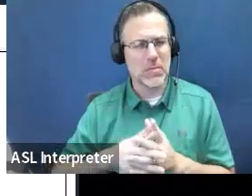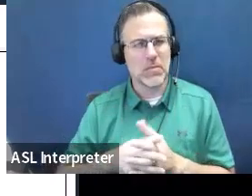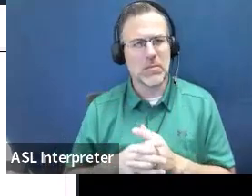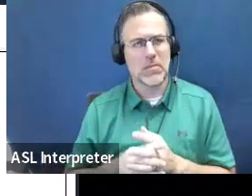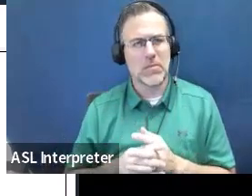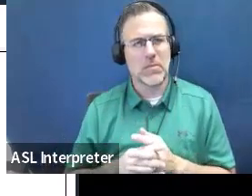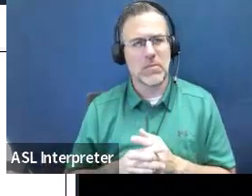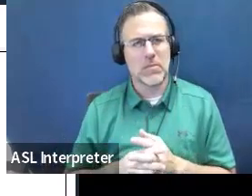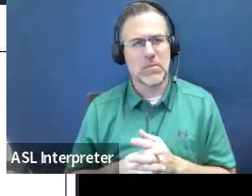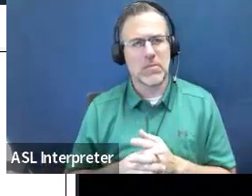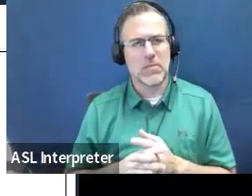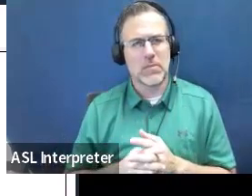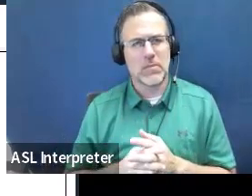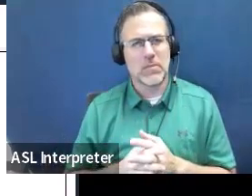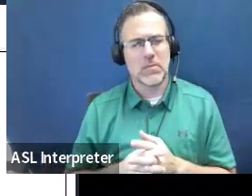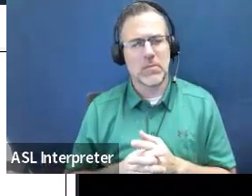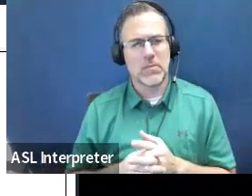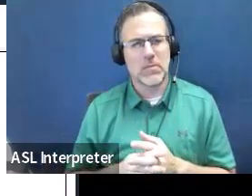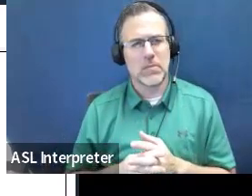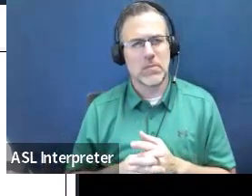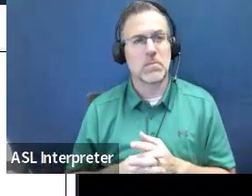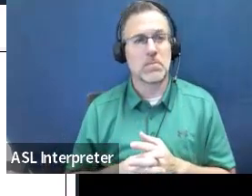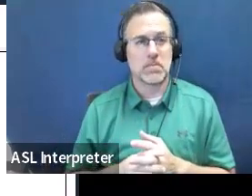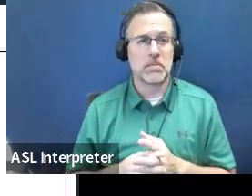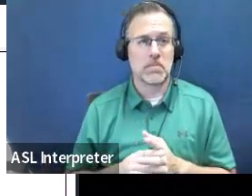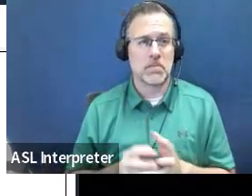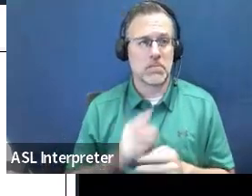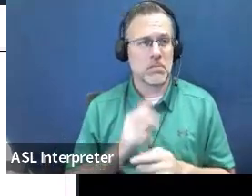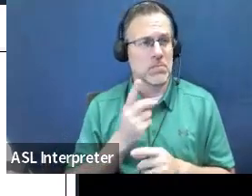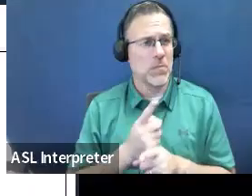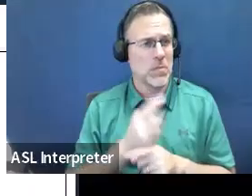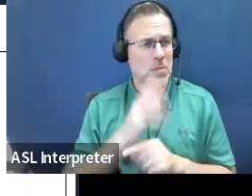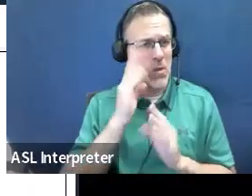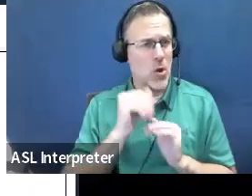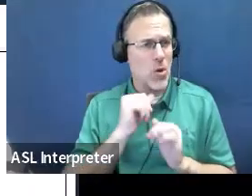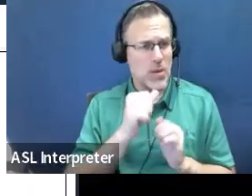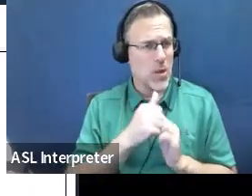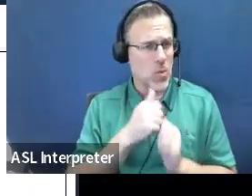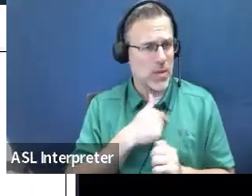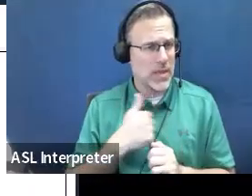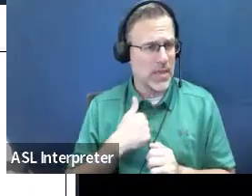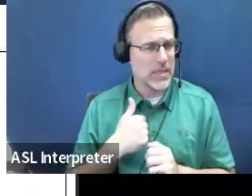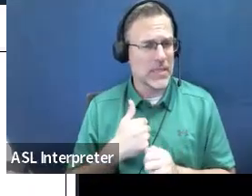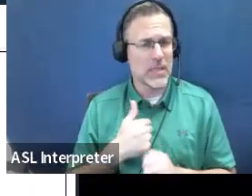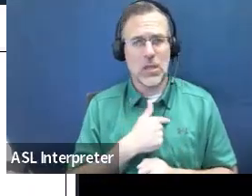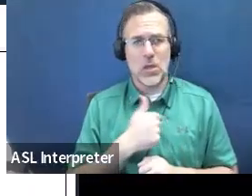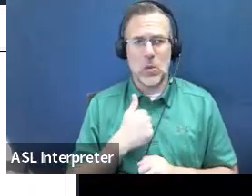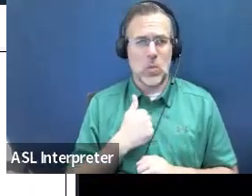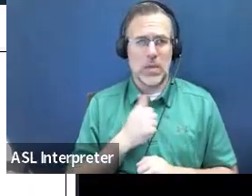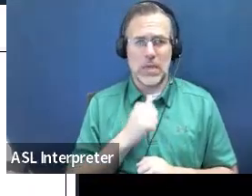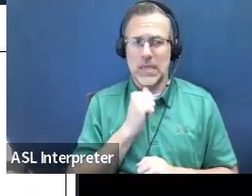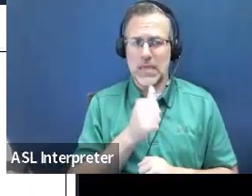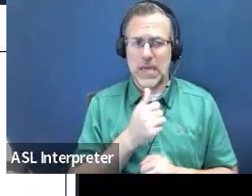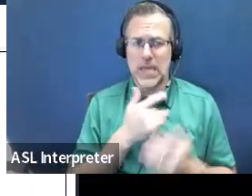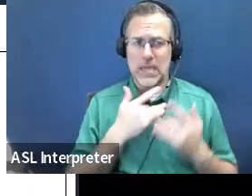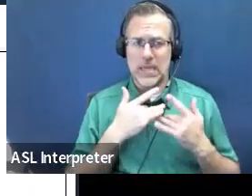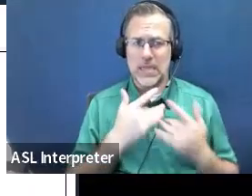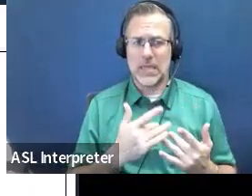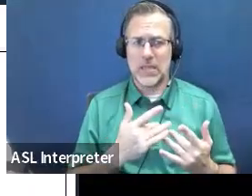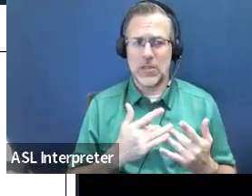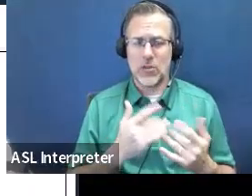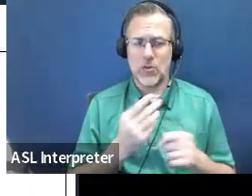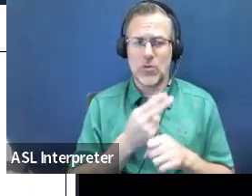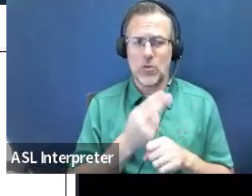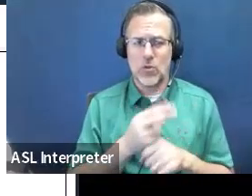wouldn't have come from us, hopefully. Right. I was going to say, we have not given that guidance or that best practice note